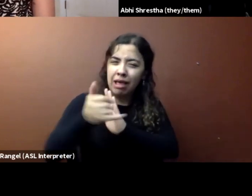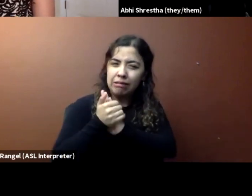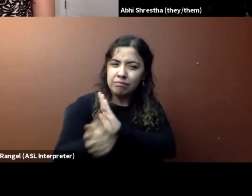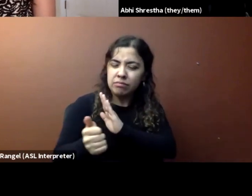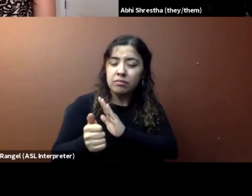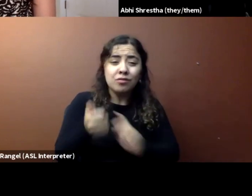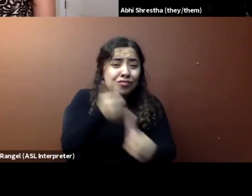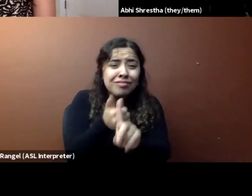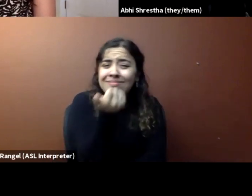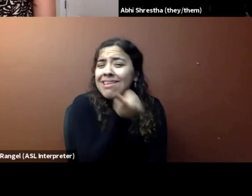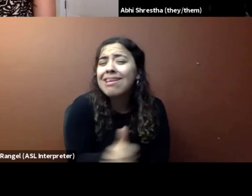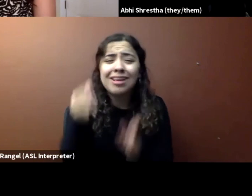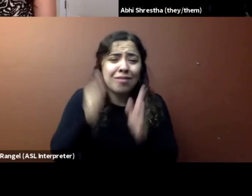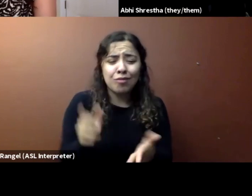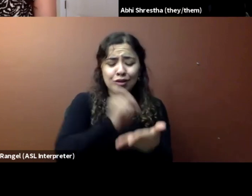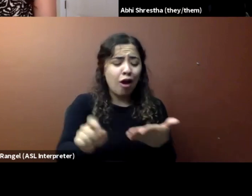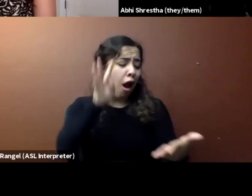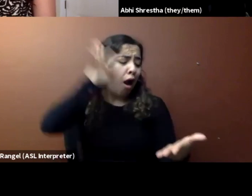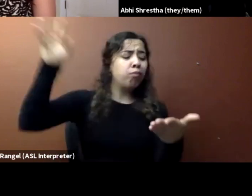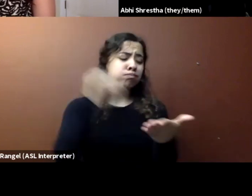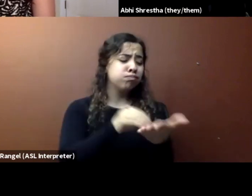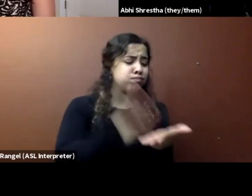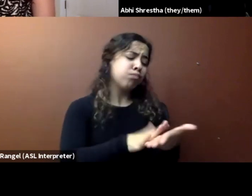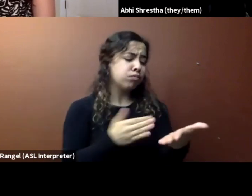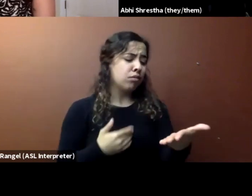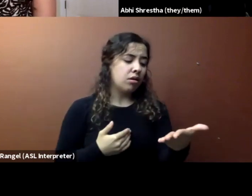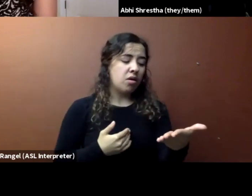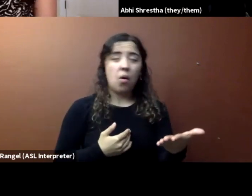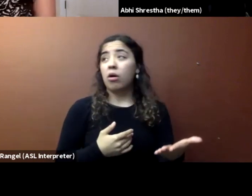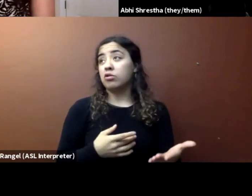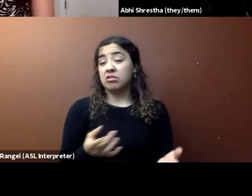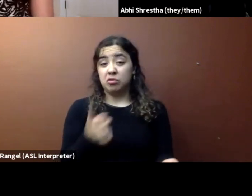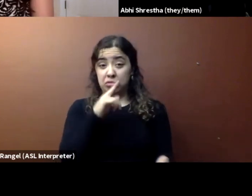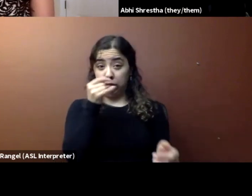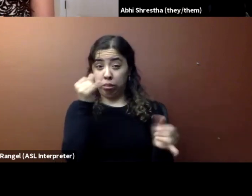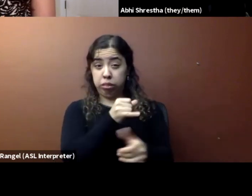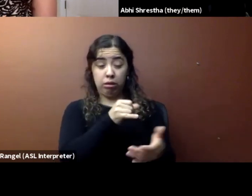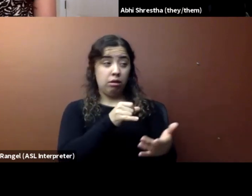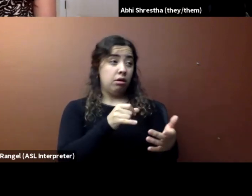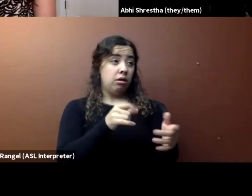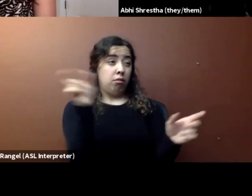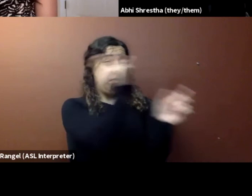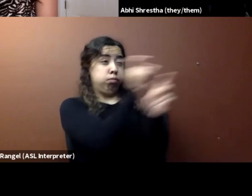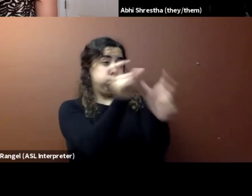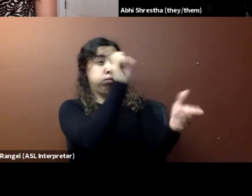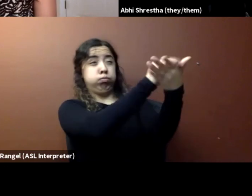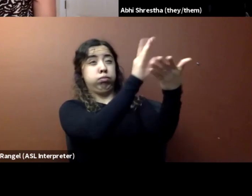to read it. You could write like the worst poem in the world, and who cares? Like, you don't have to publish that